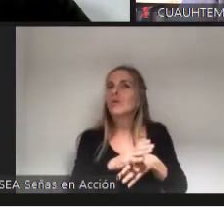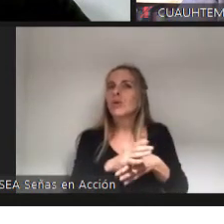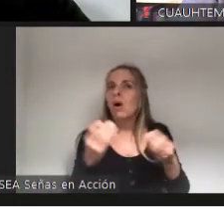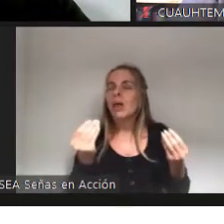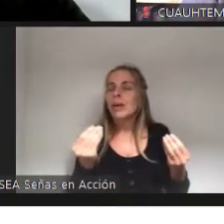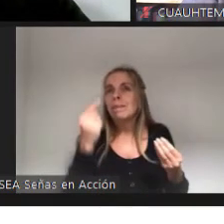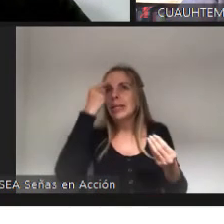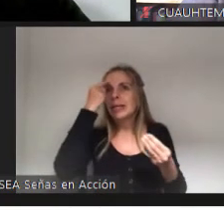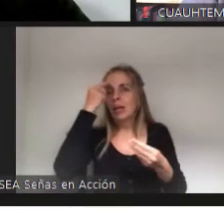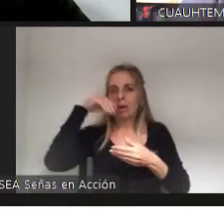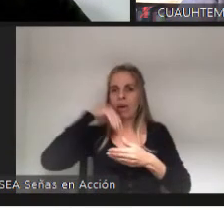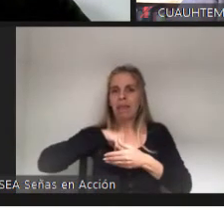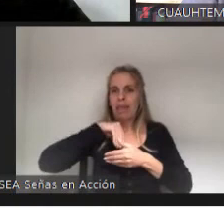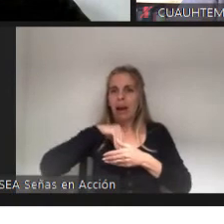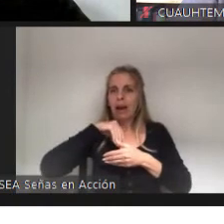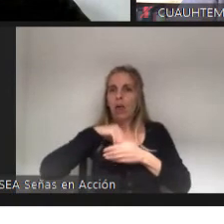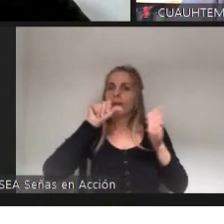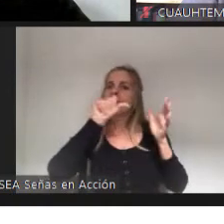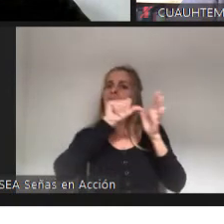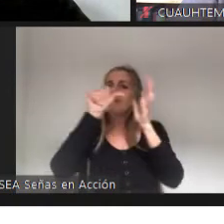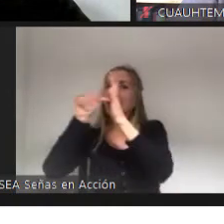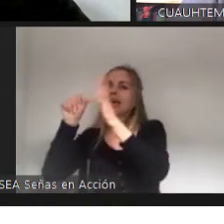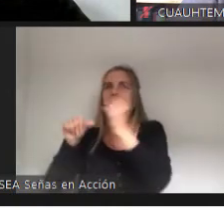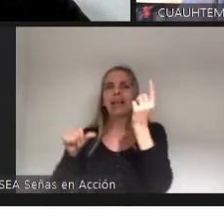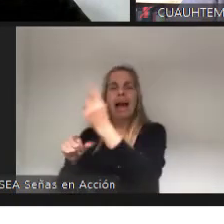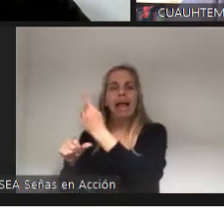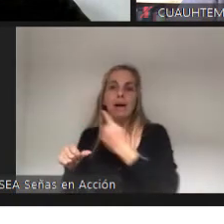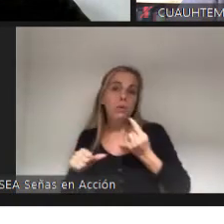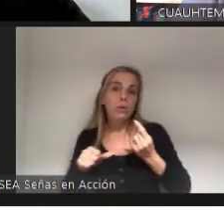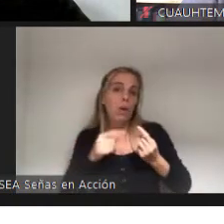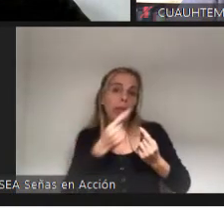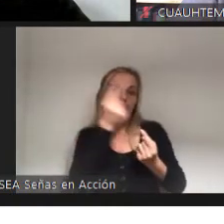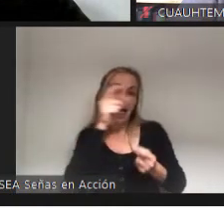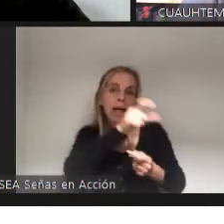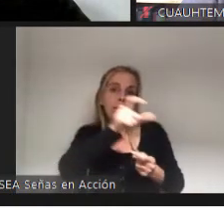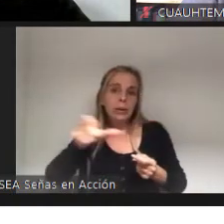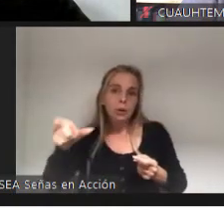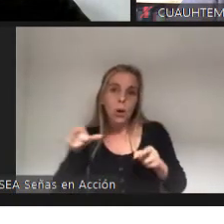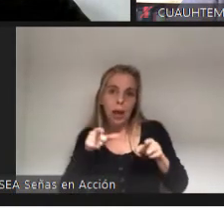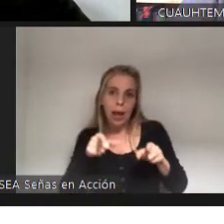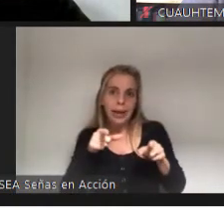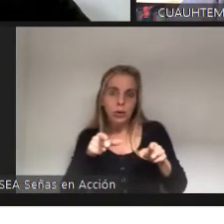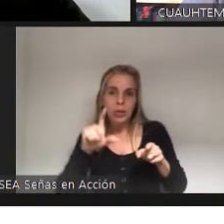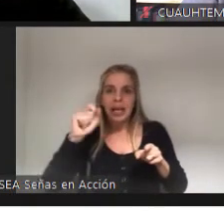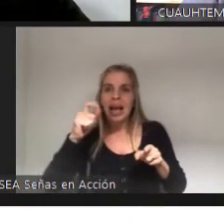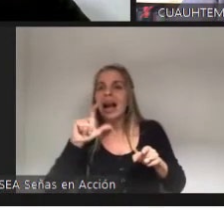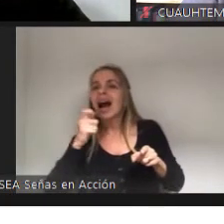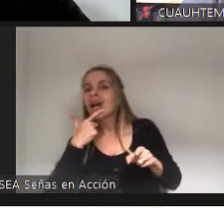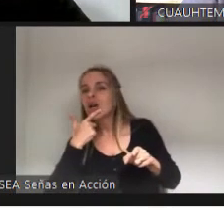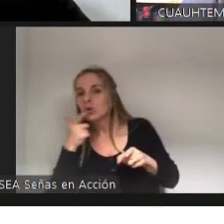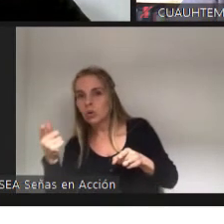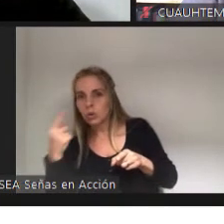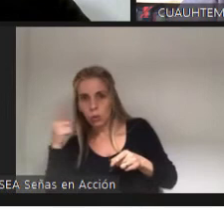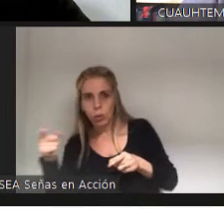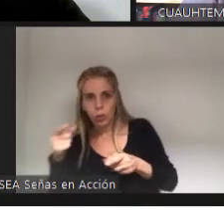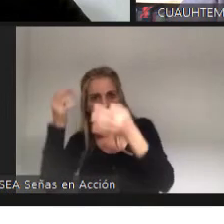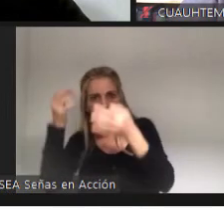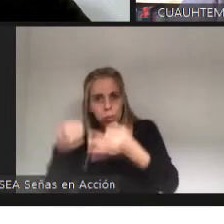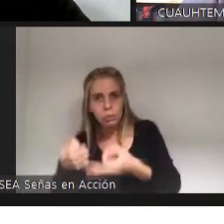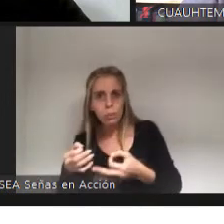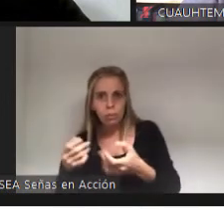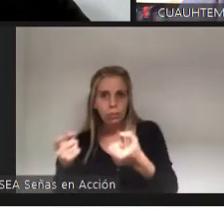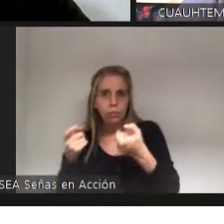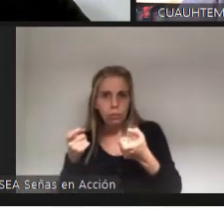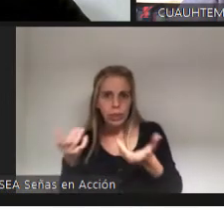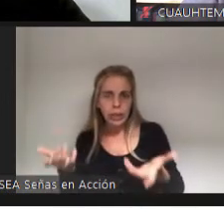but from what is domestic from each country and from our own insights. This is what José Carlos considers